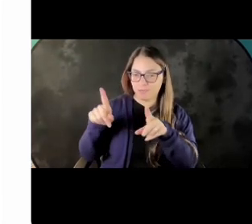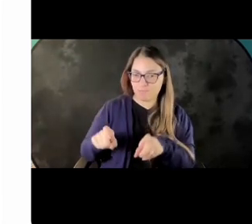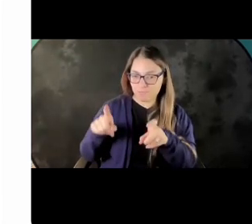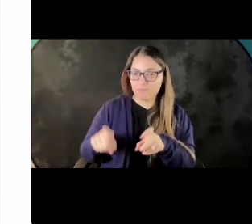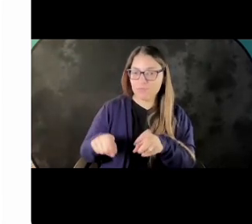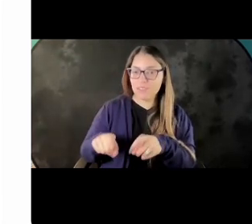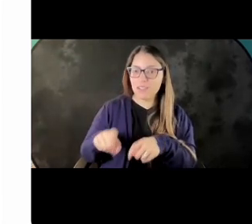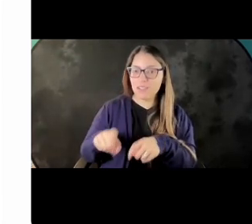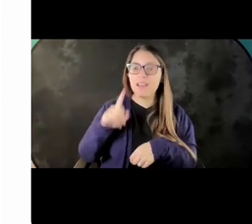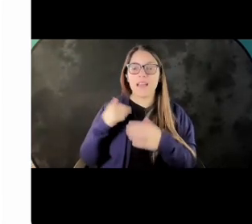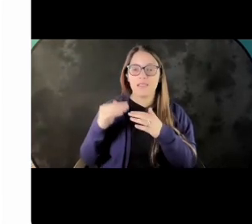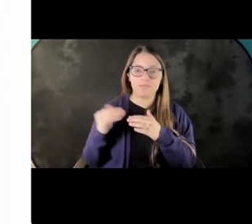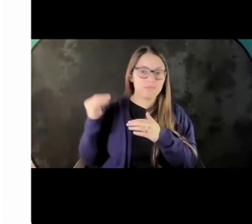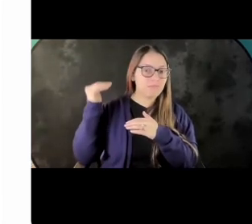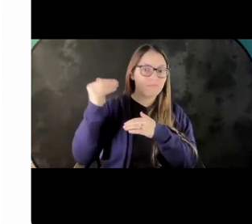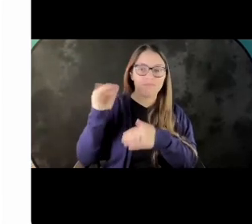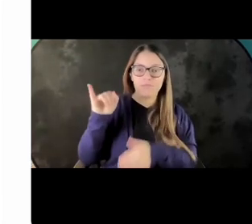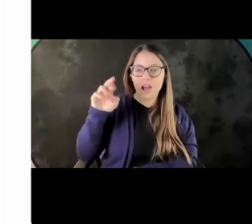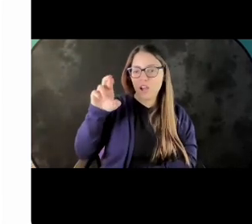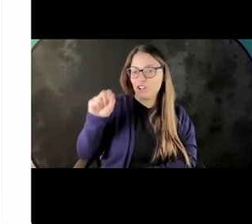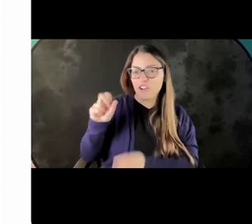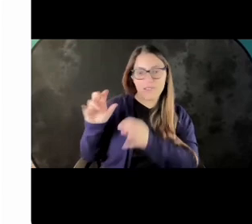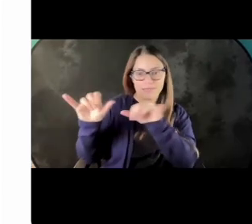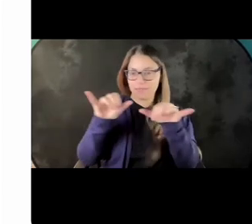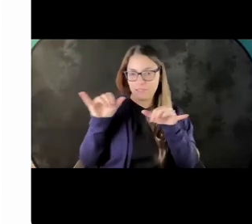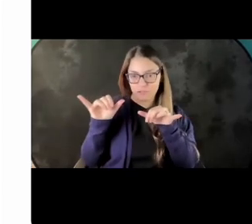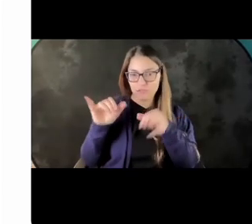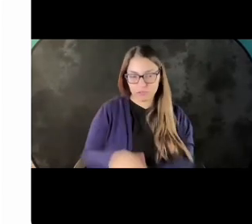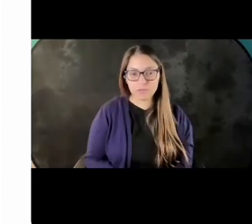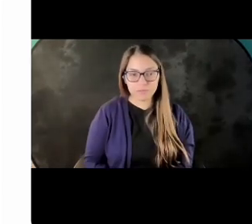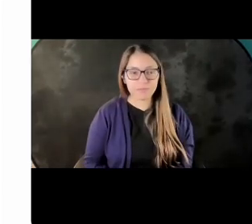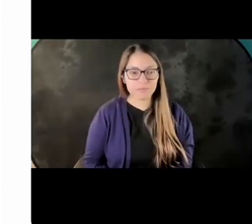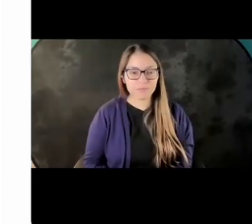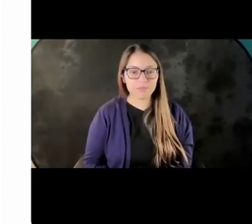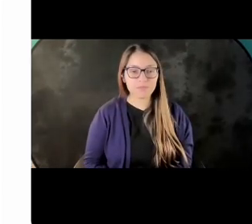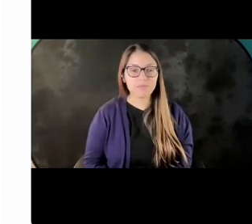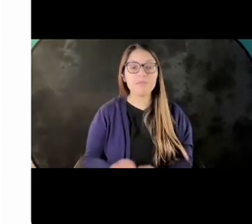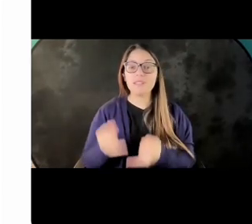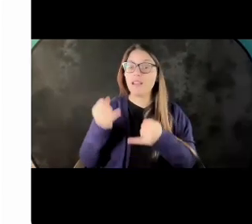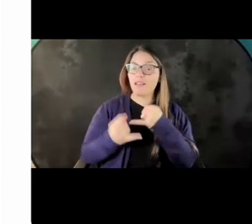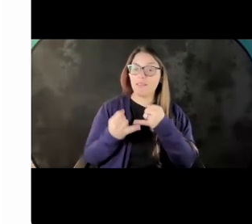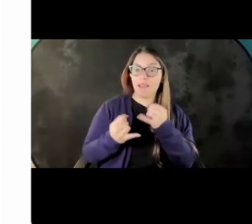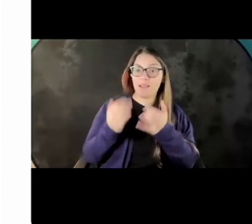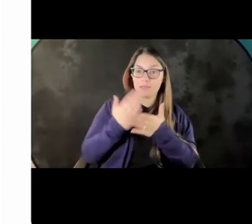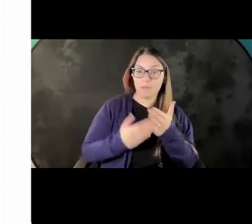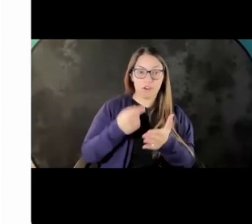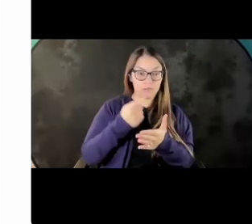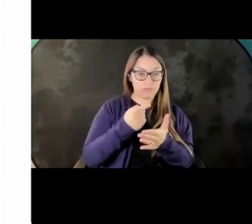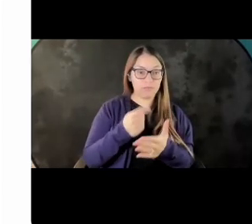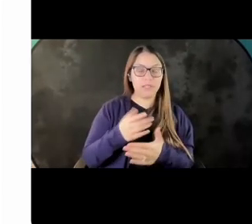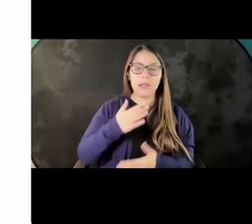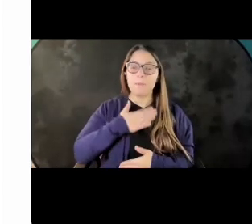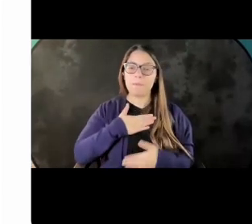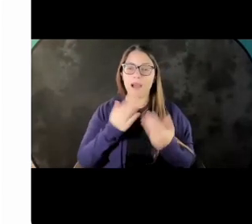the IRS standards. The last listed on this page is My Free Taxes. It's available to taxpayers